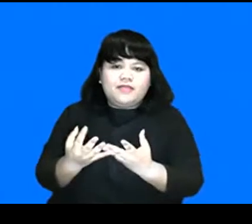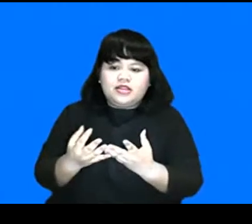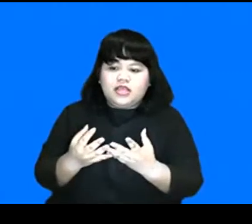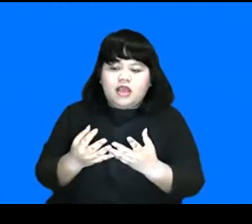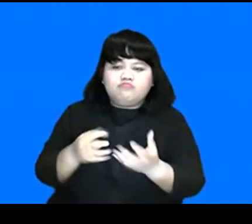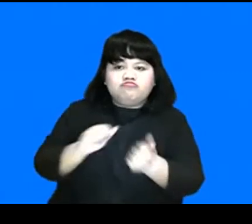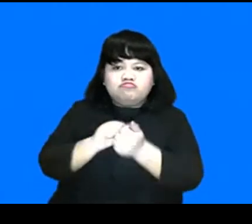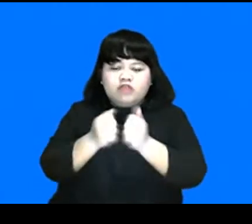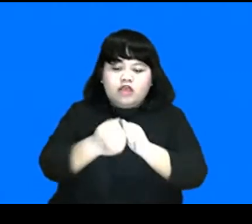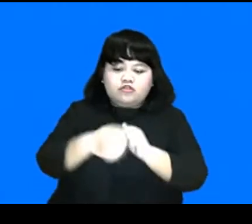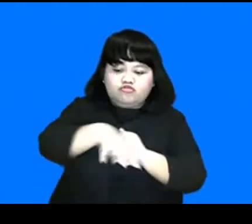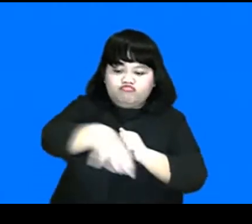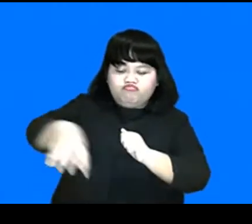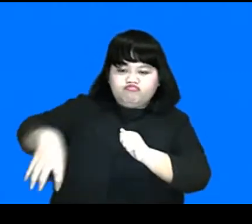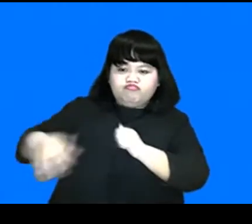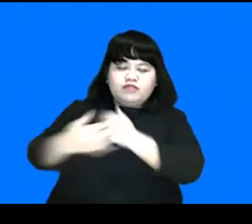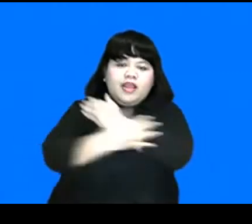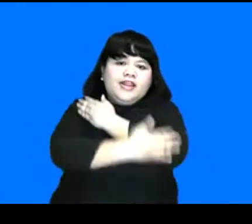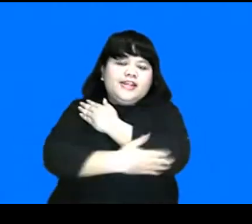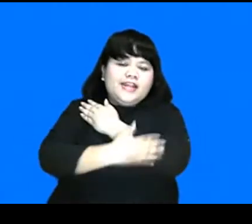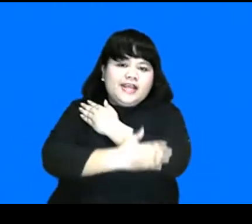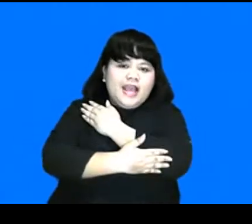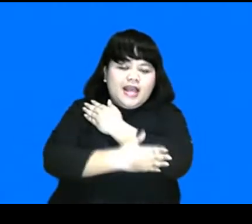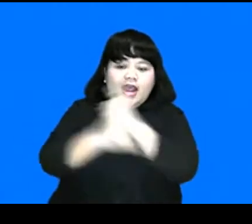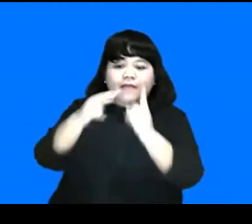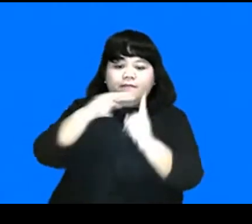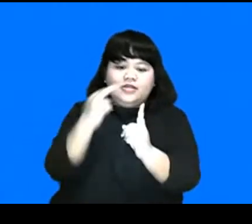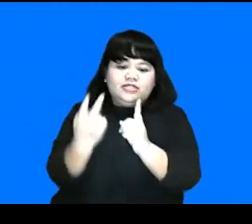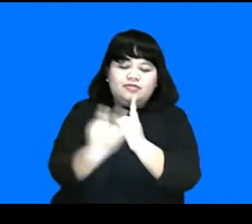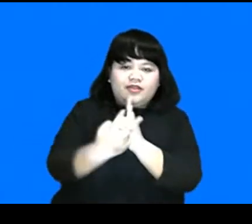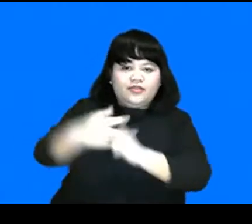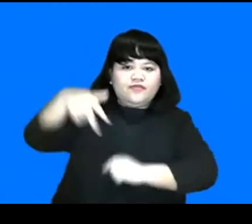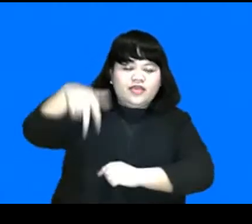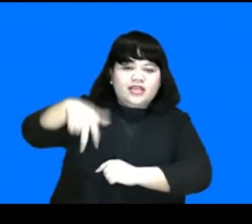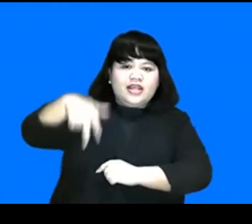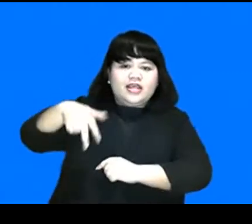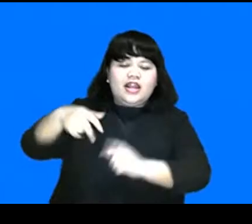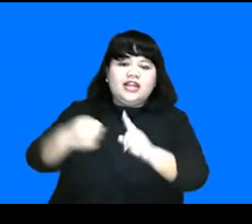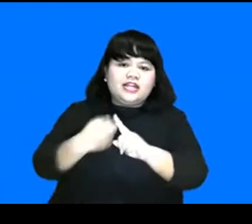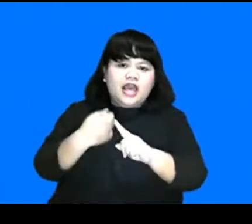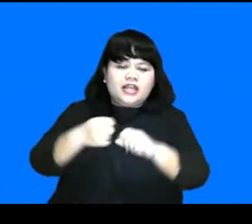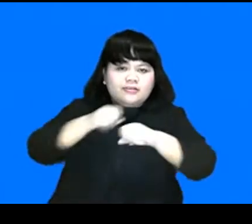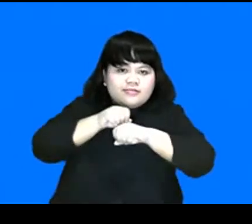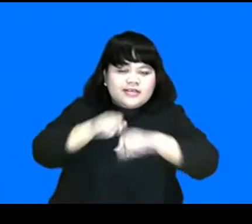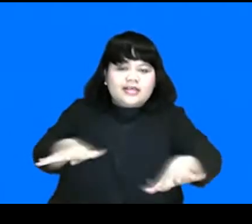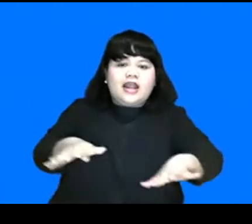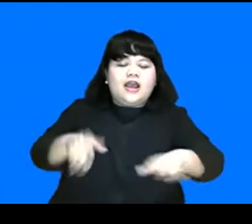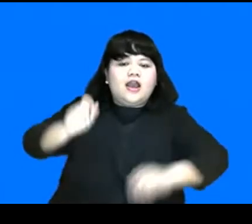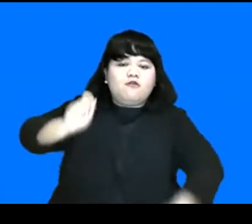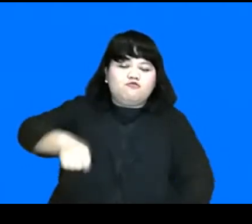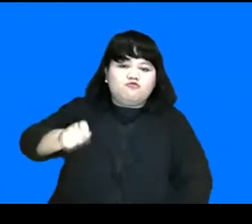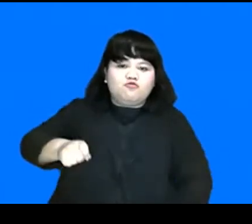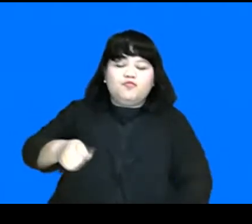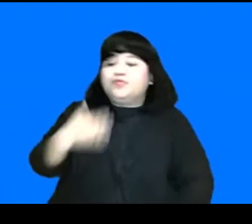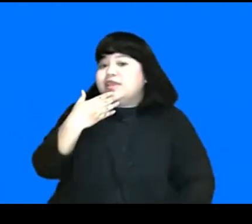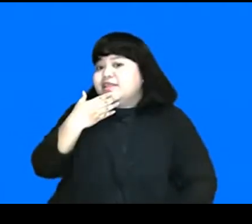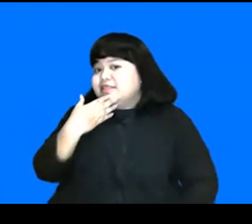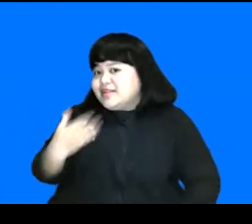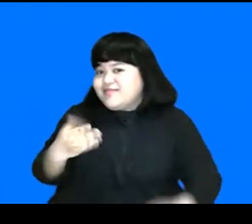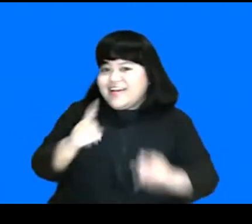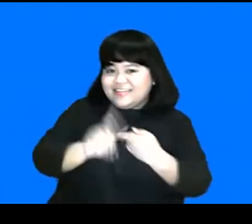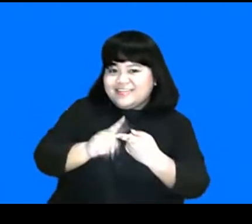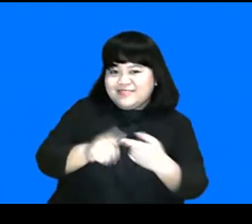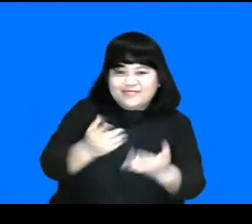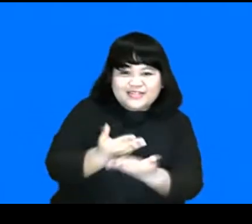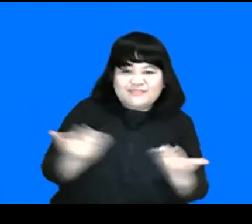also legal framework. Thank you very much for everyone who come here, for the speakers who come here all the way down from their